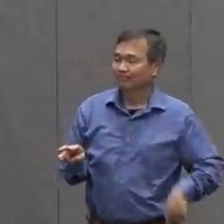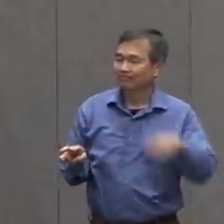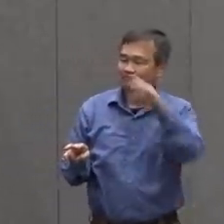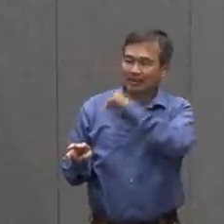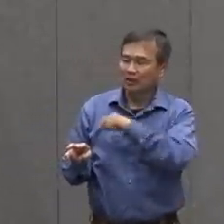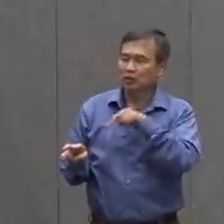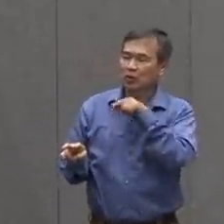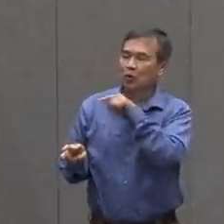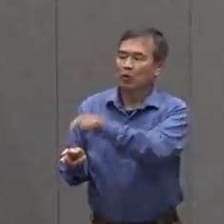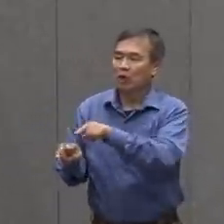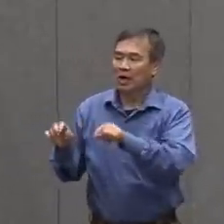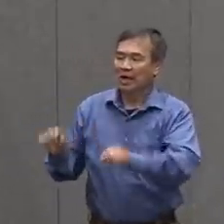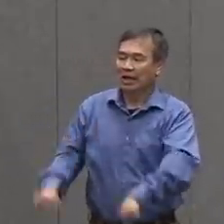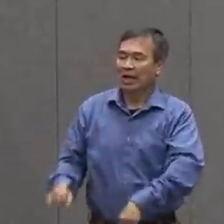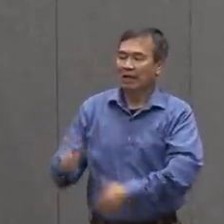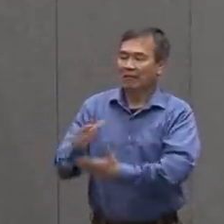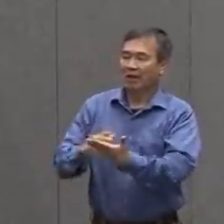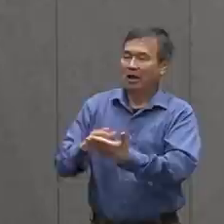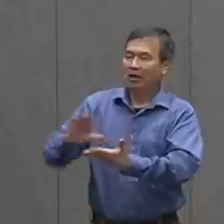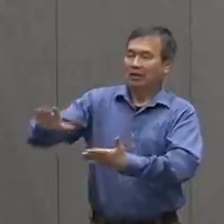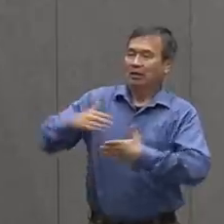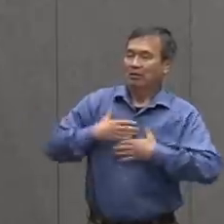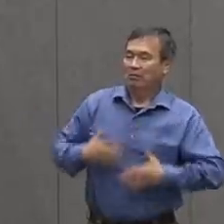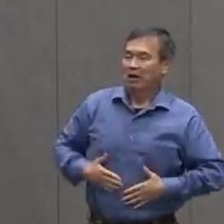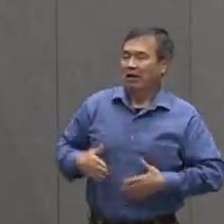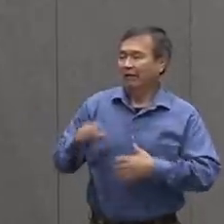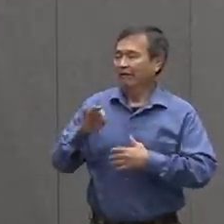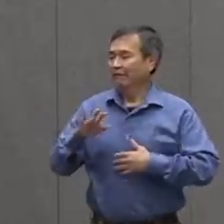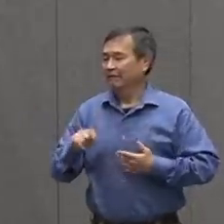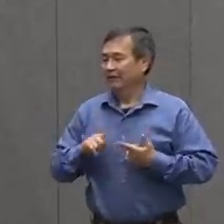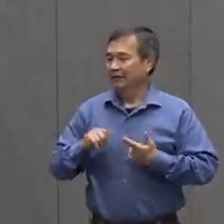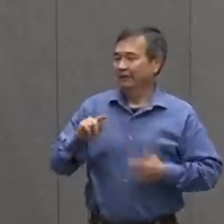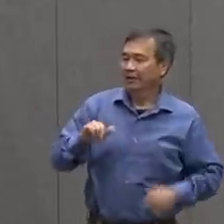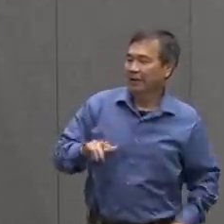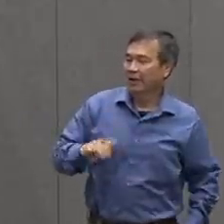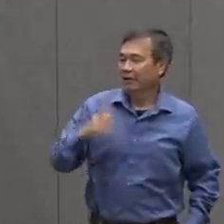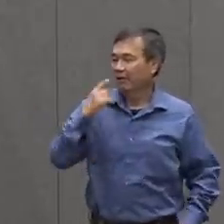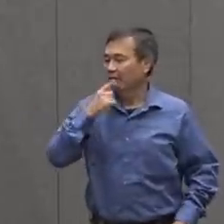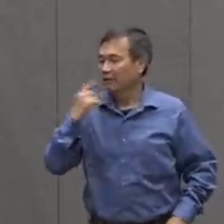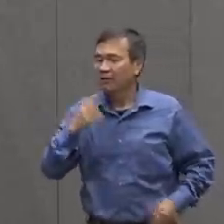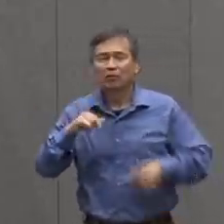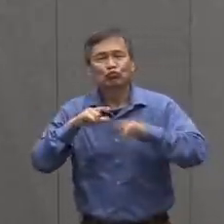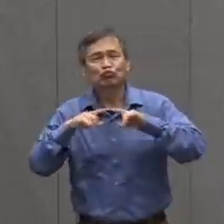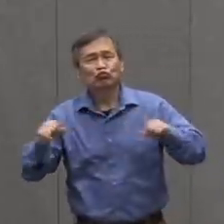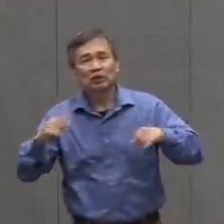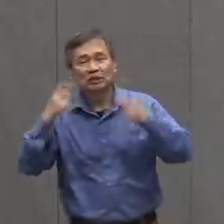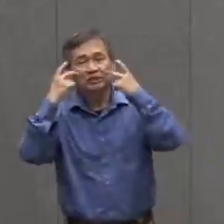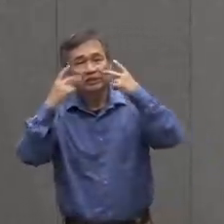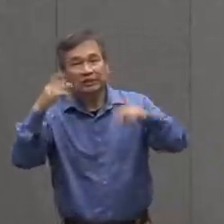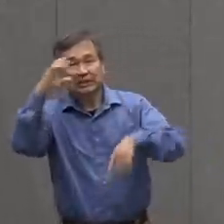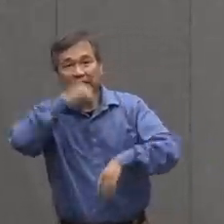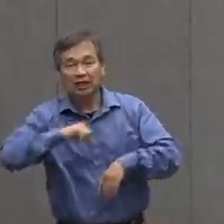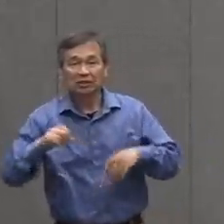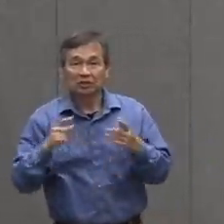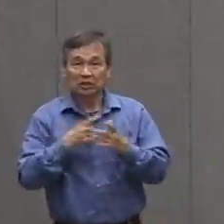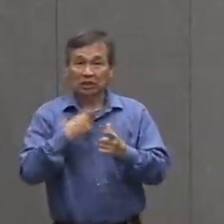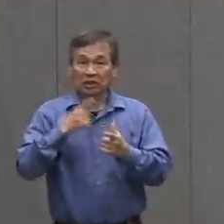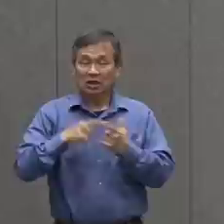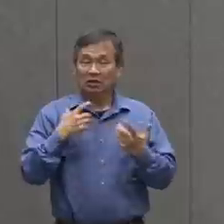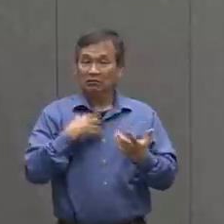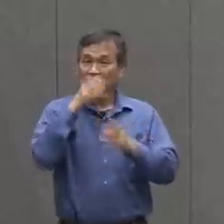do with their feet or tails or mouths. And then see which other animals you would like to learn